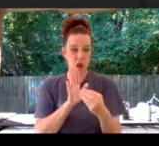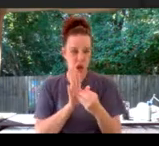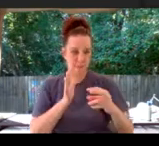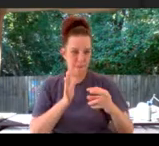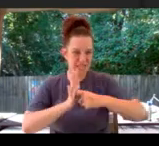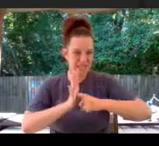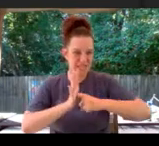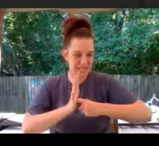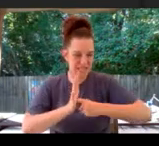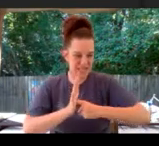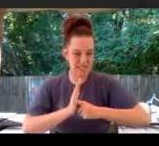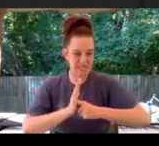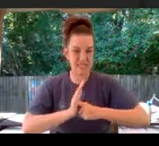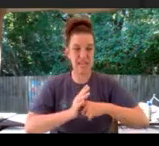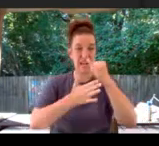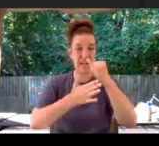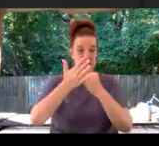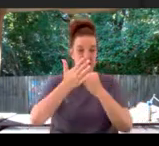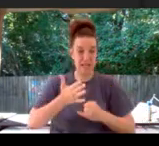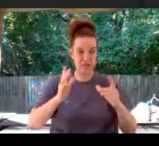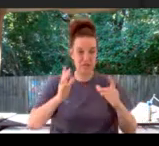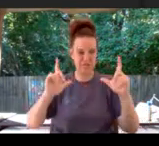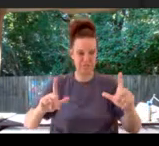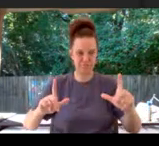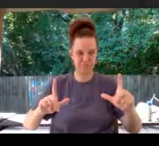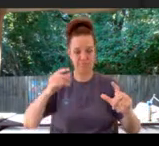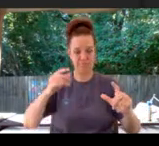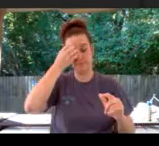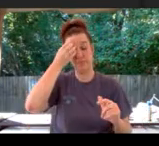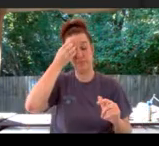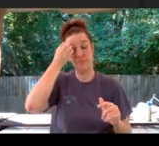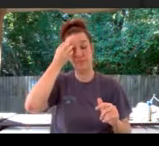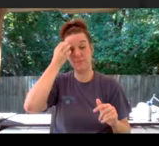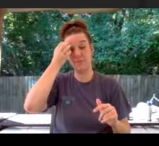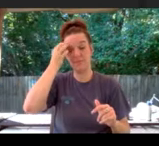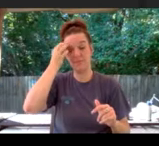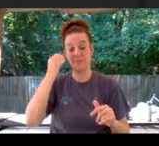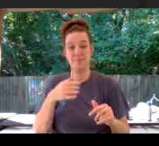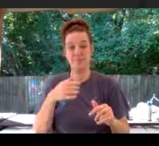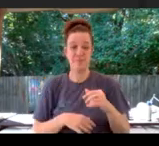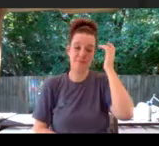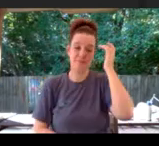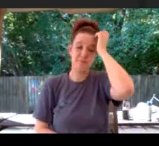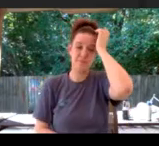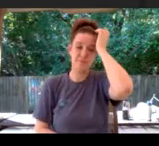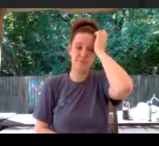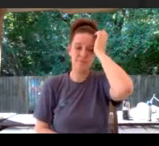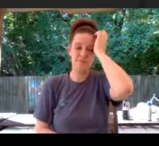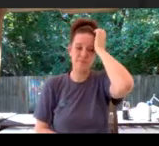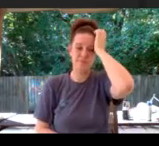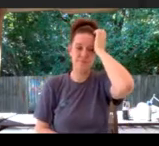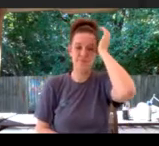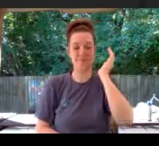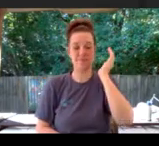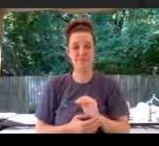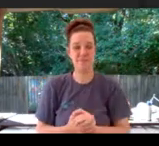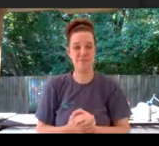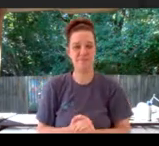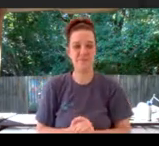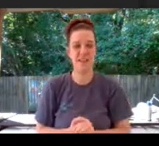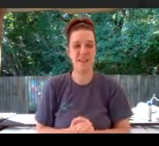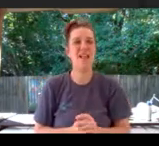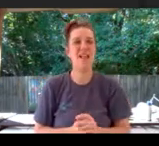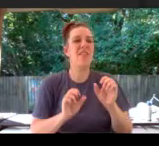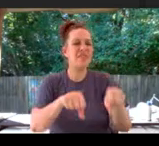crowning accomplishment of his stint as school helper. They may take my